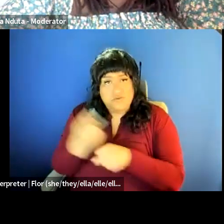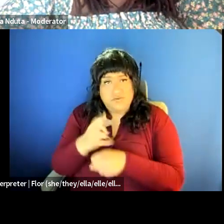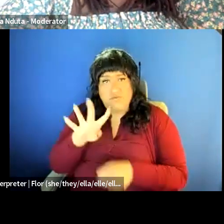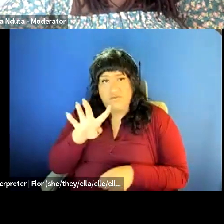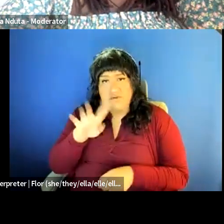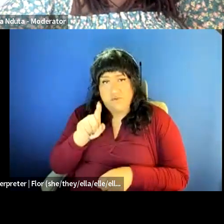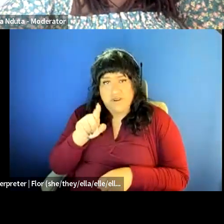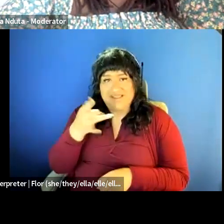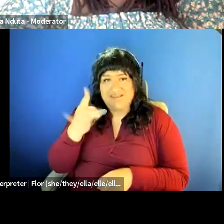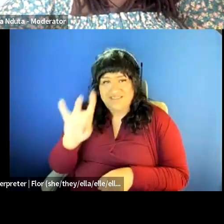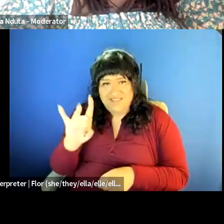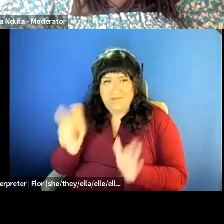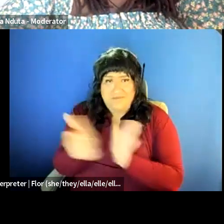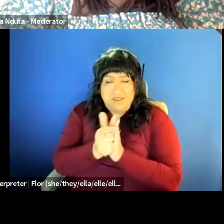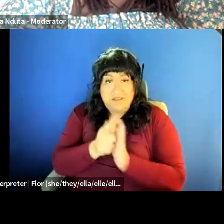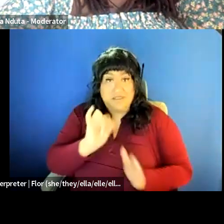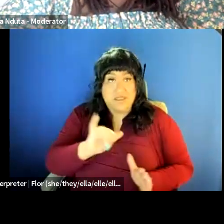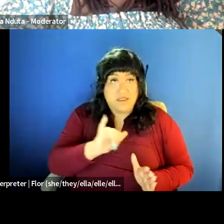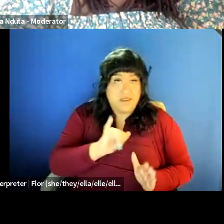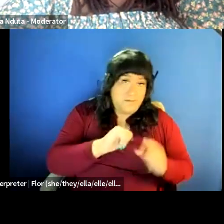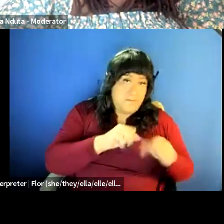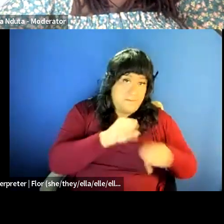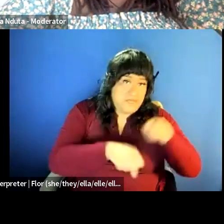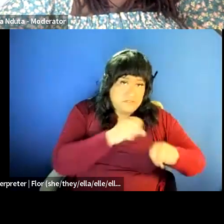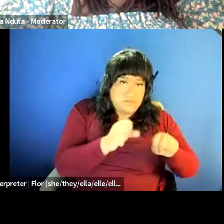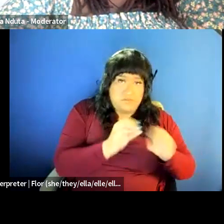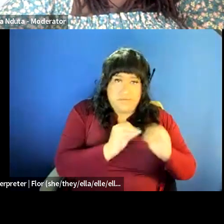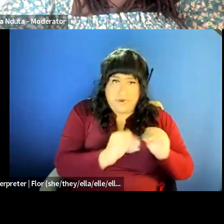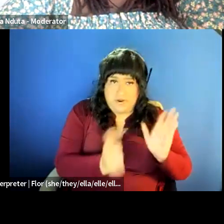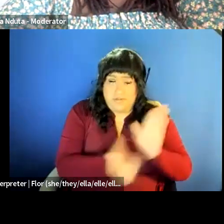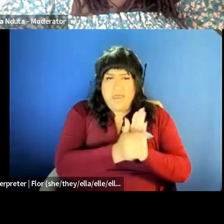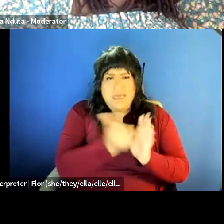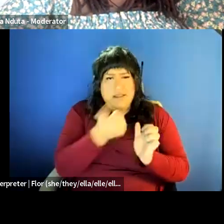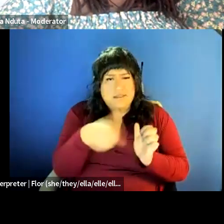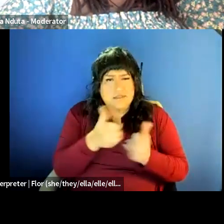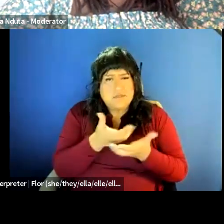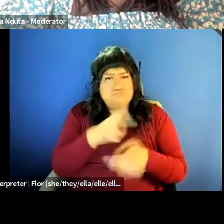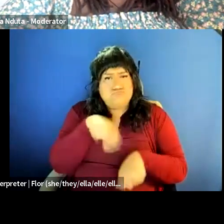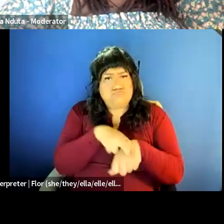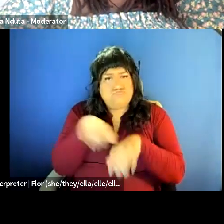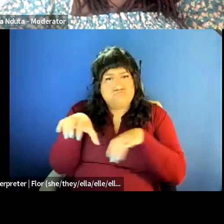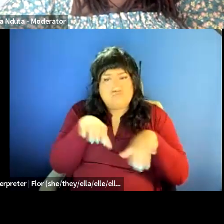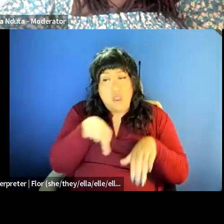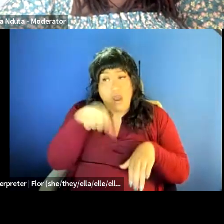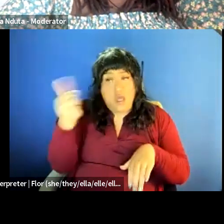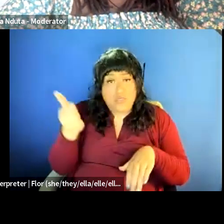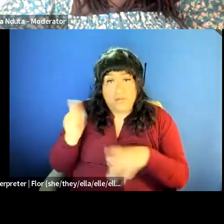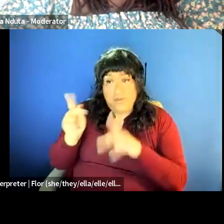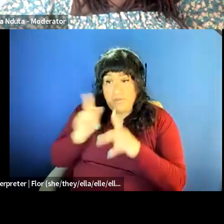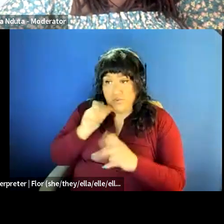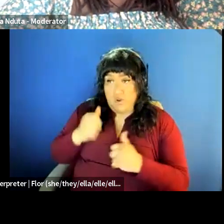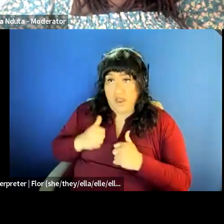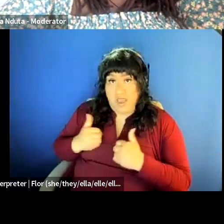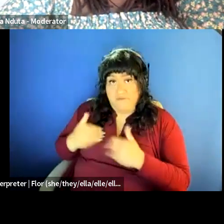bans, the bicycle repair ban, anything that that is normal behavior that other human housed people do, that